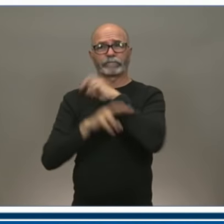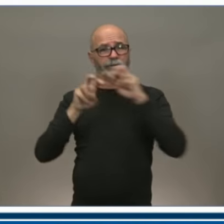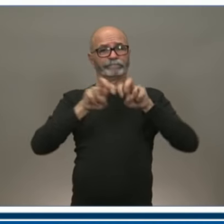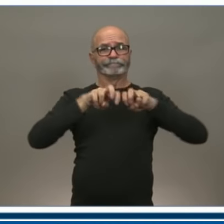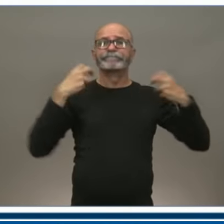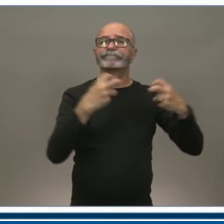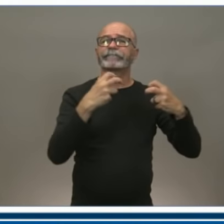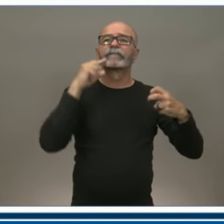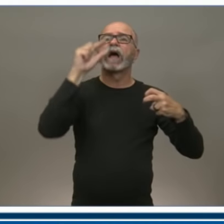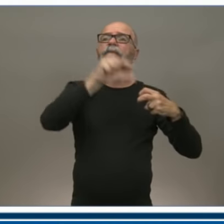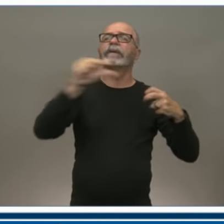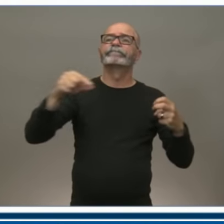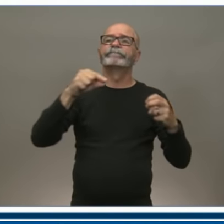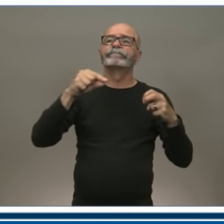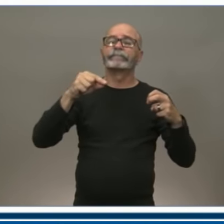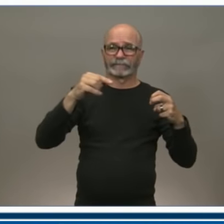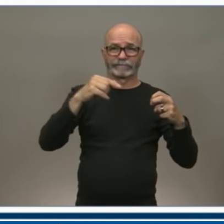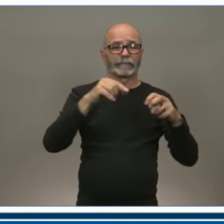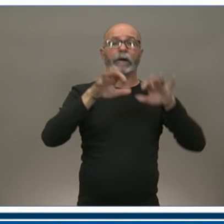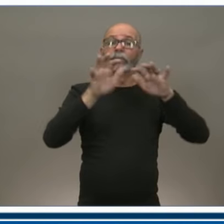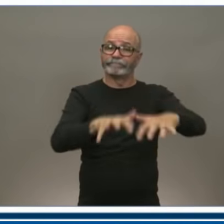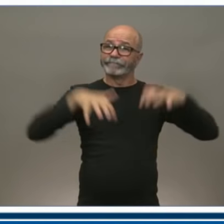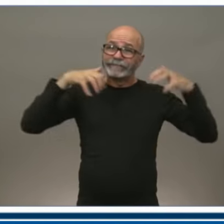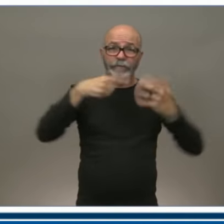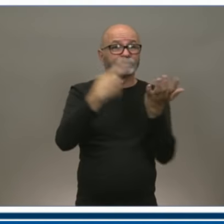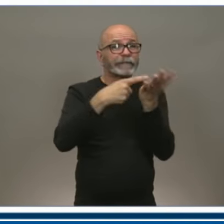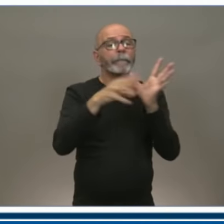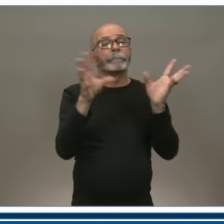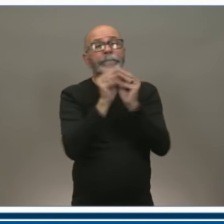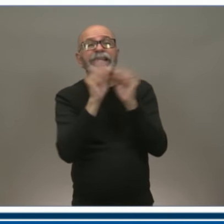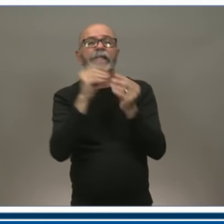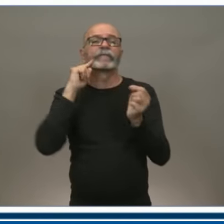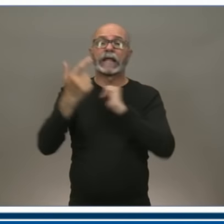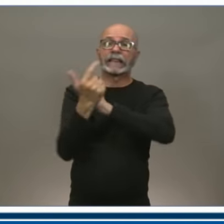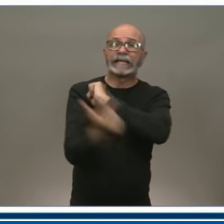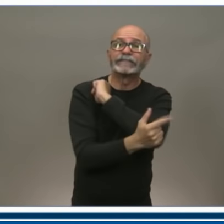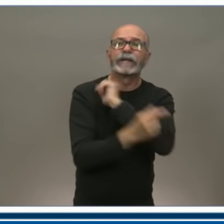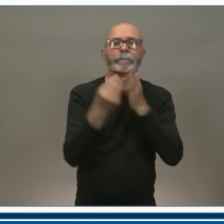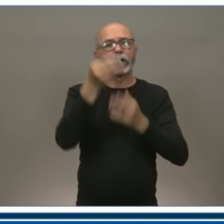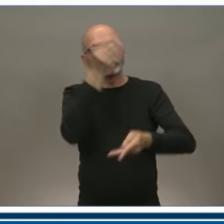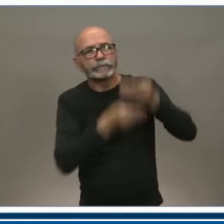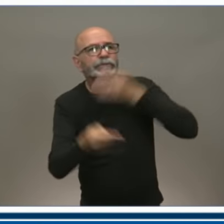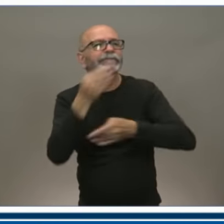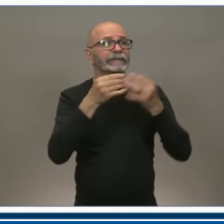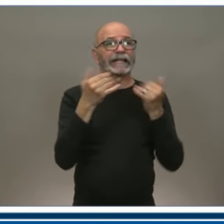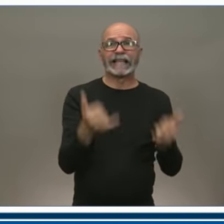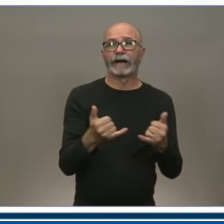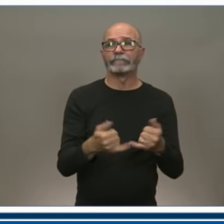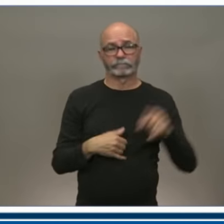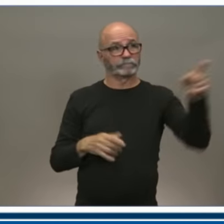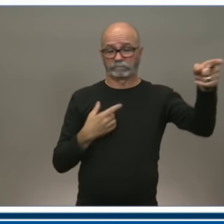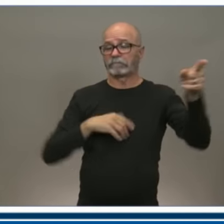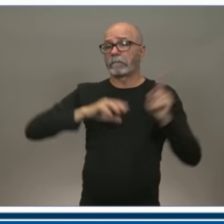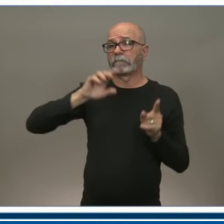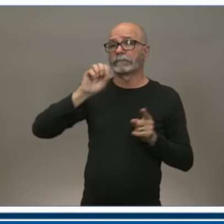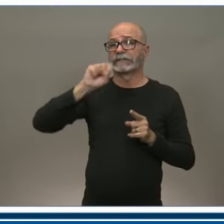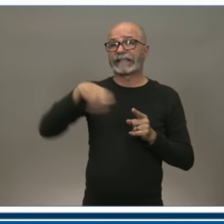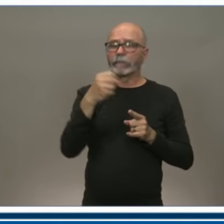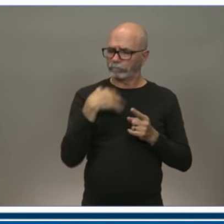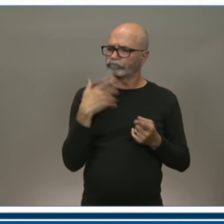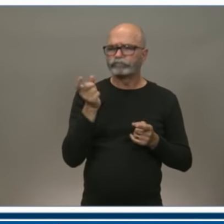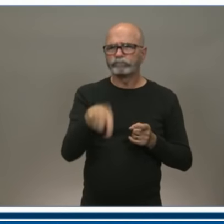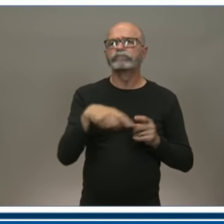formally debated on the floor of the legislature? Well, the requirement to have a fall session will be met on December 18th when we go in to prorogue